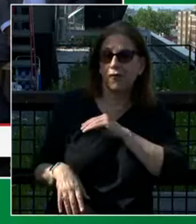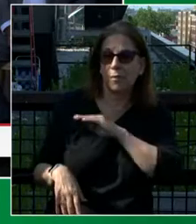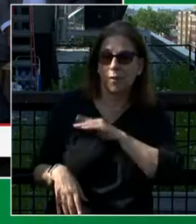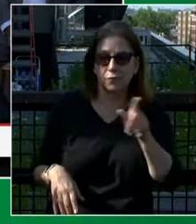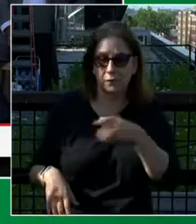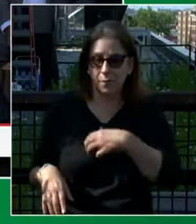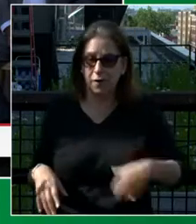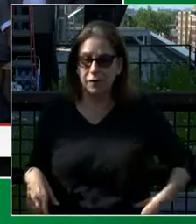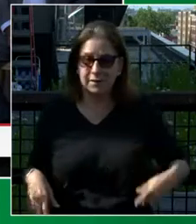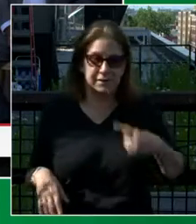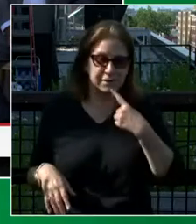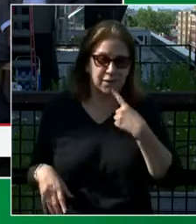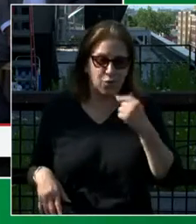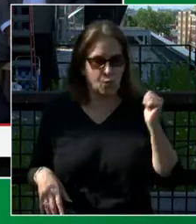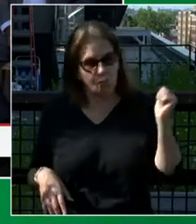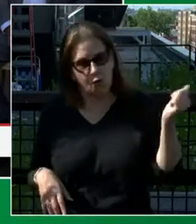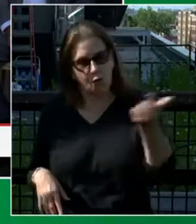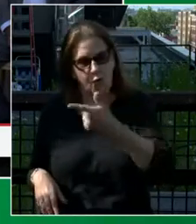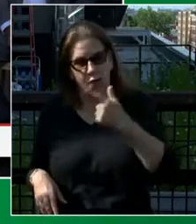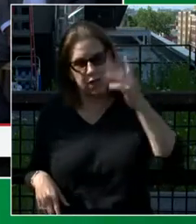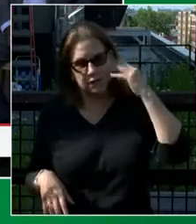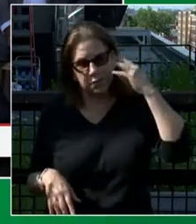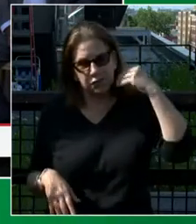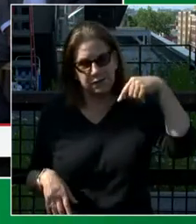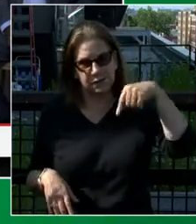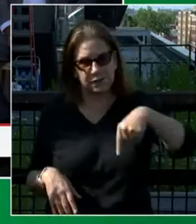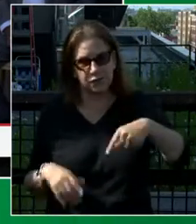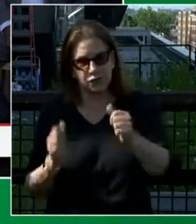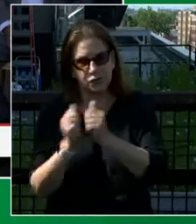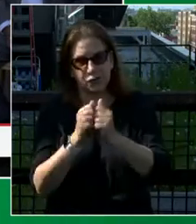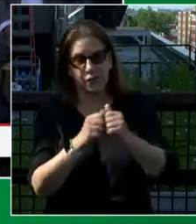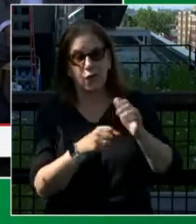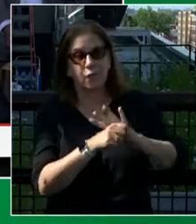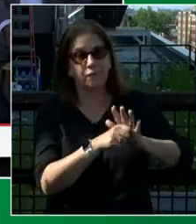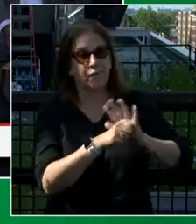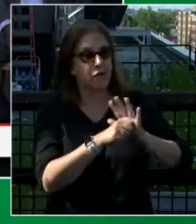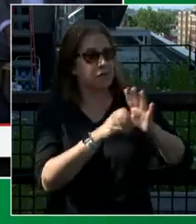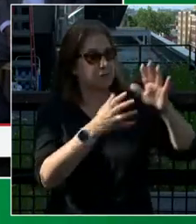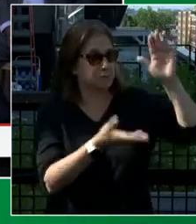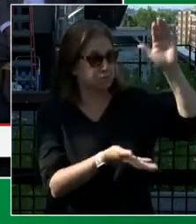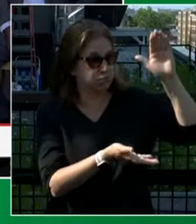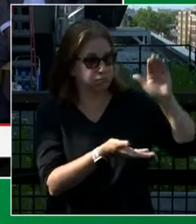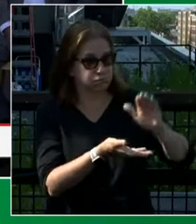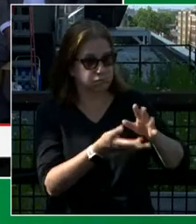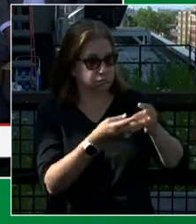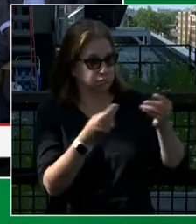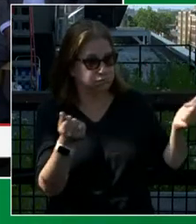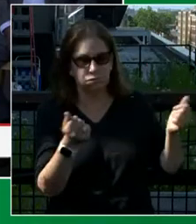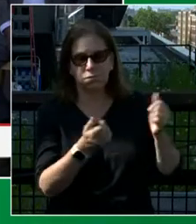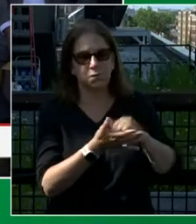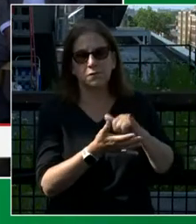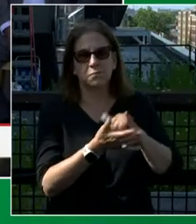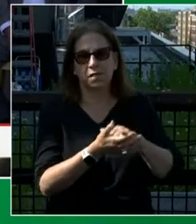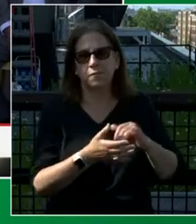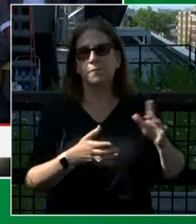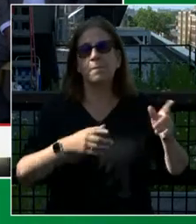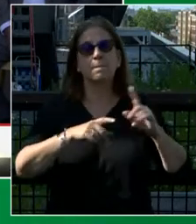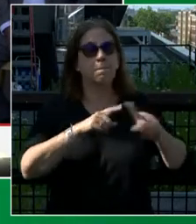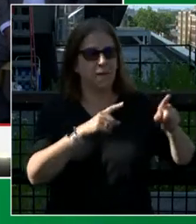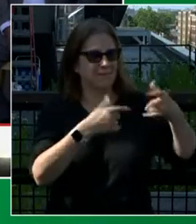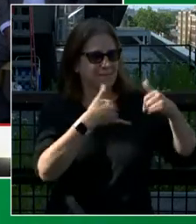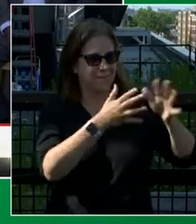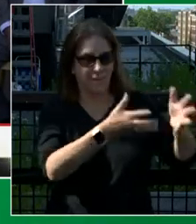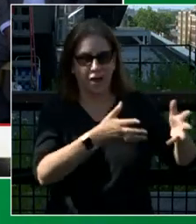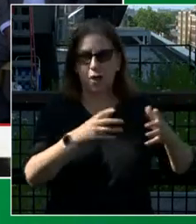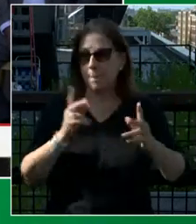doesn't end when we come out of the pandemic. And I've actually been really impressed by how team members in DC government